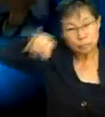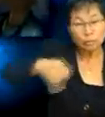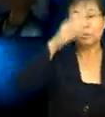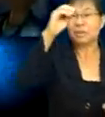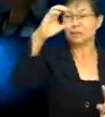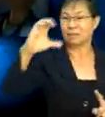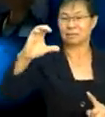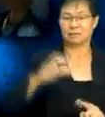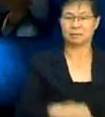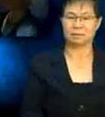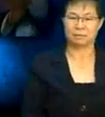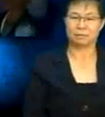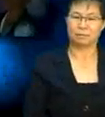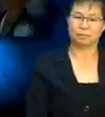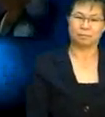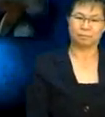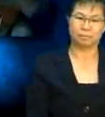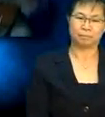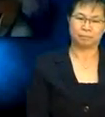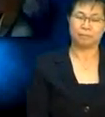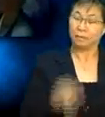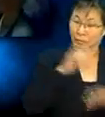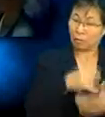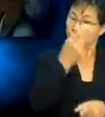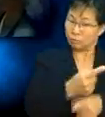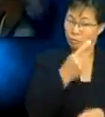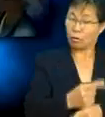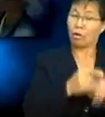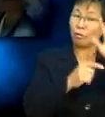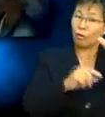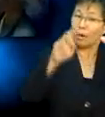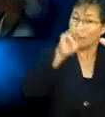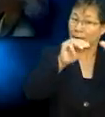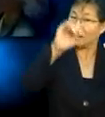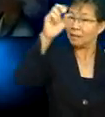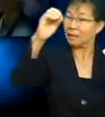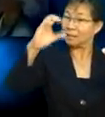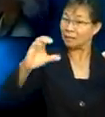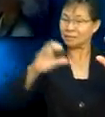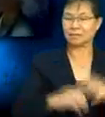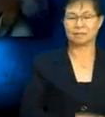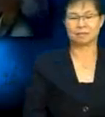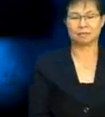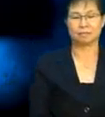degrees Celsius. That's right, 5 million degrees Celsius.